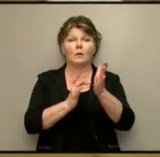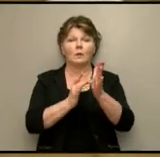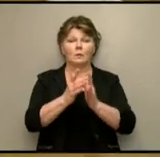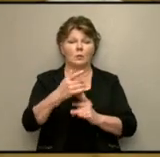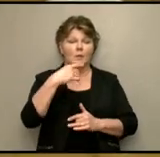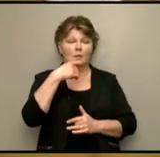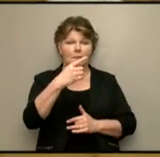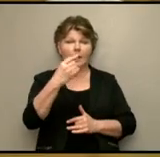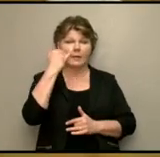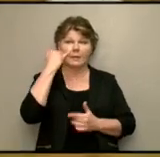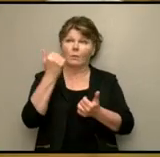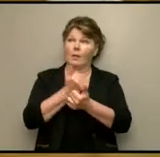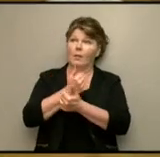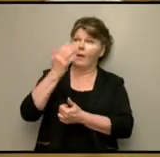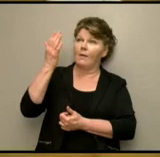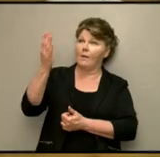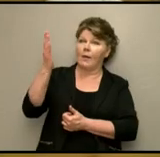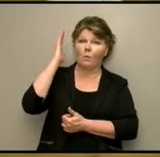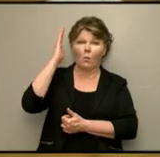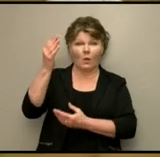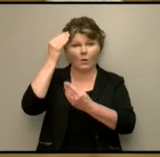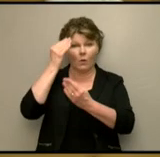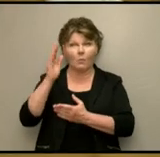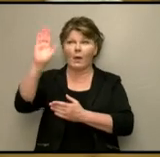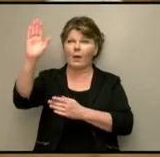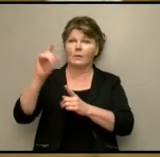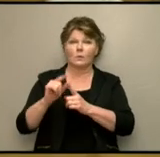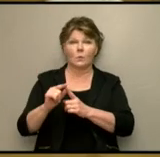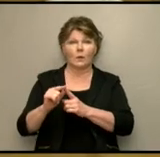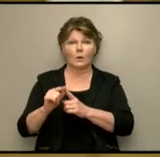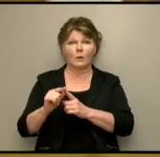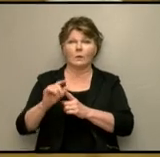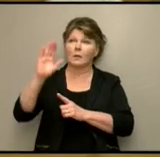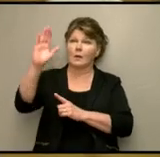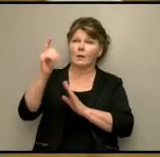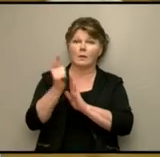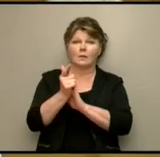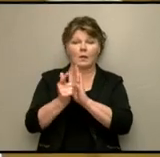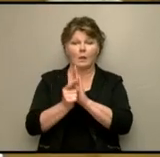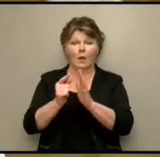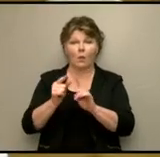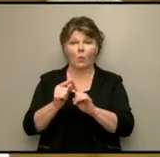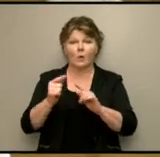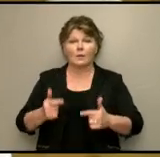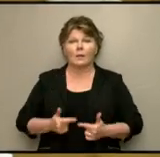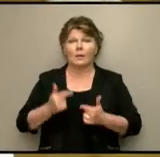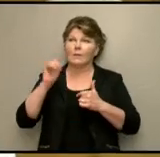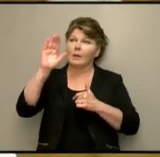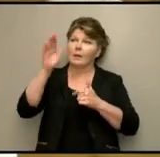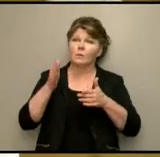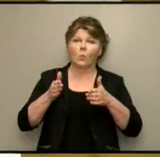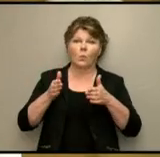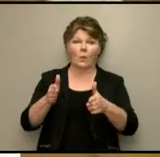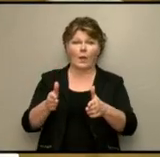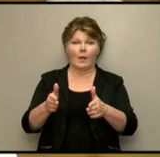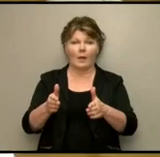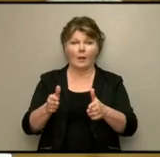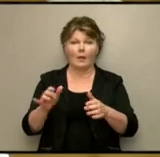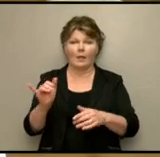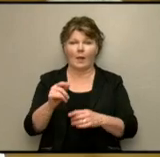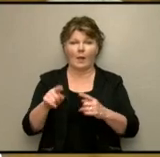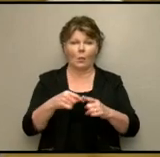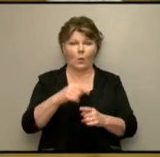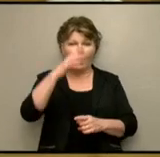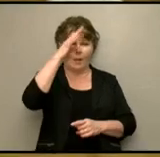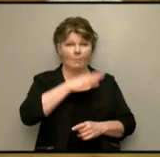we really do love him, we'll keep his words. We keep his law words by living life his way, like when we men see